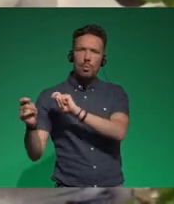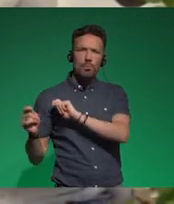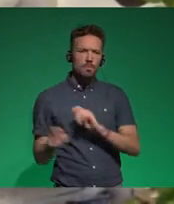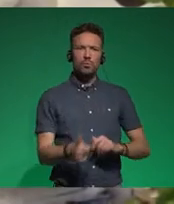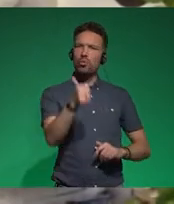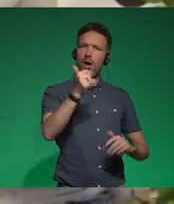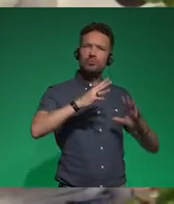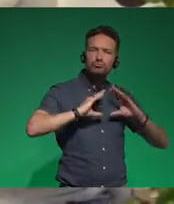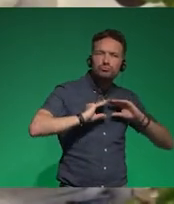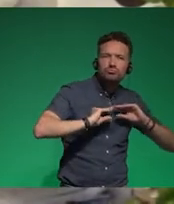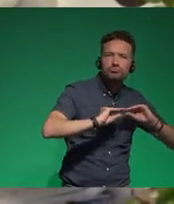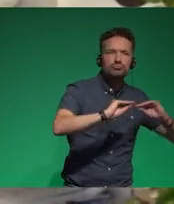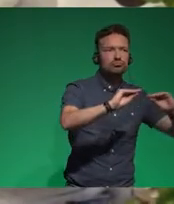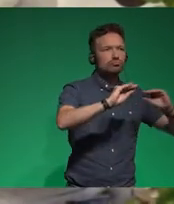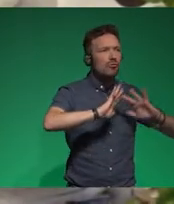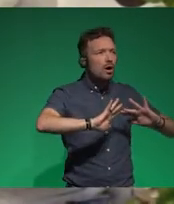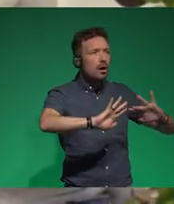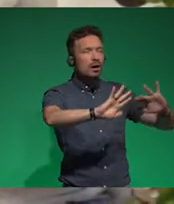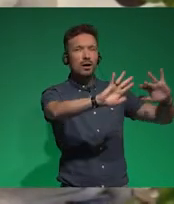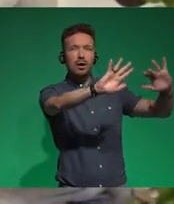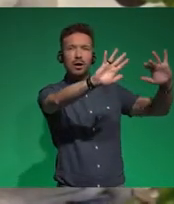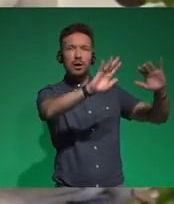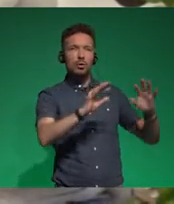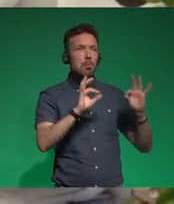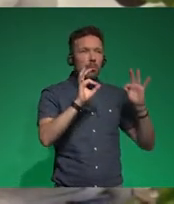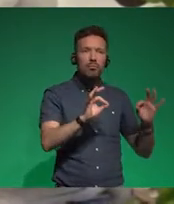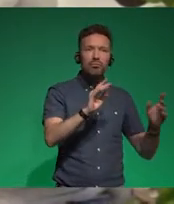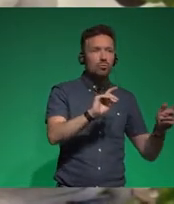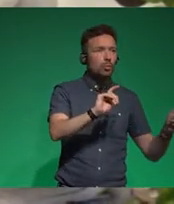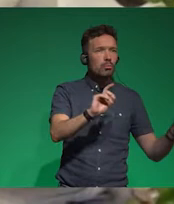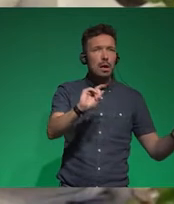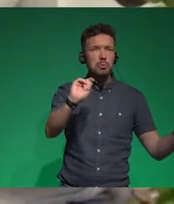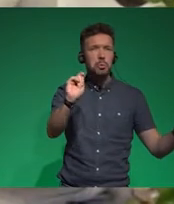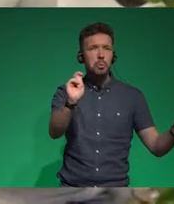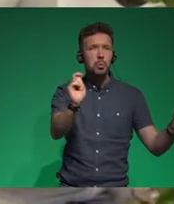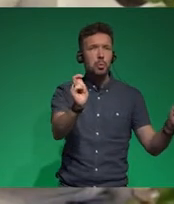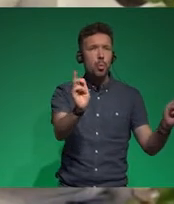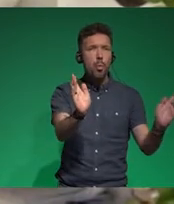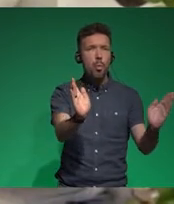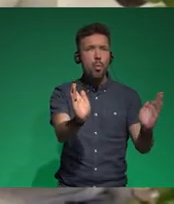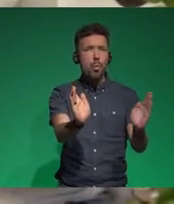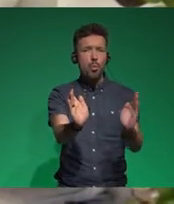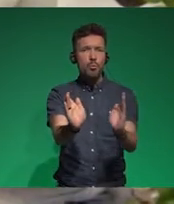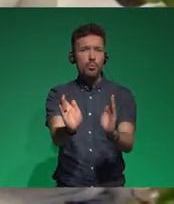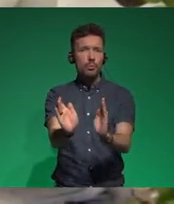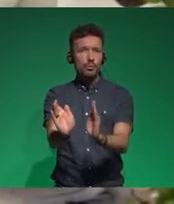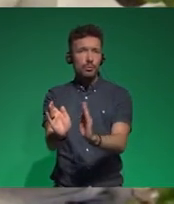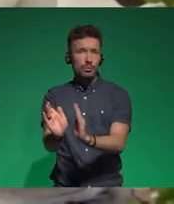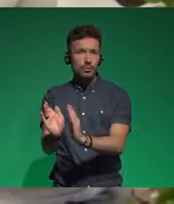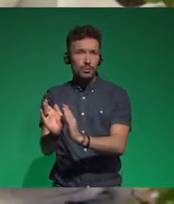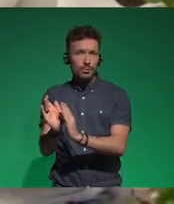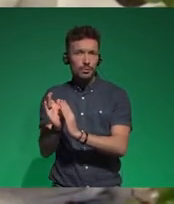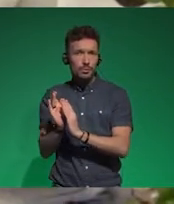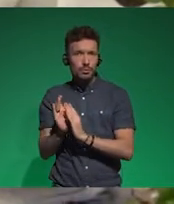is closer and closer, and at the very end you arrive at something that is very close, which is